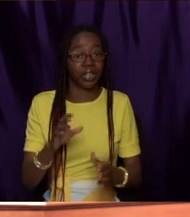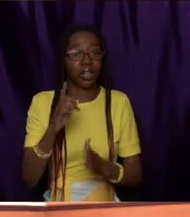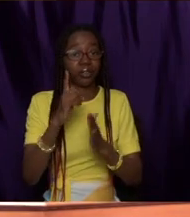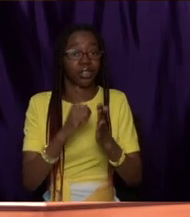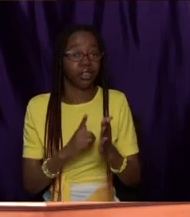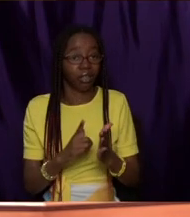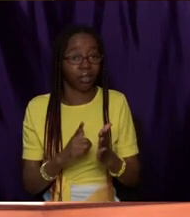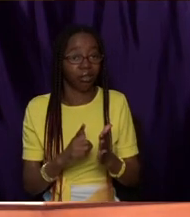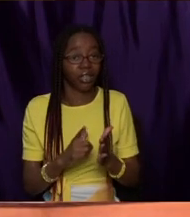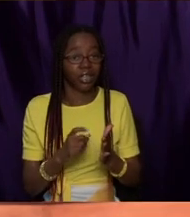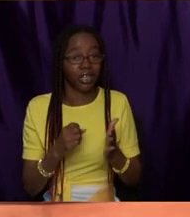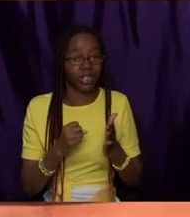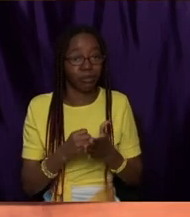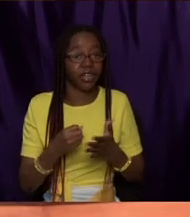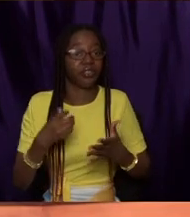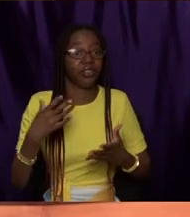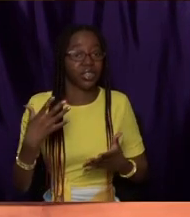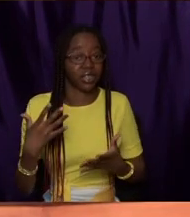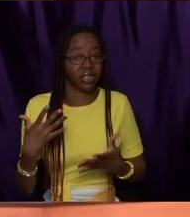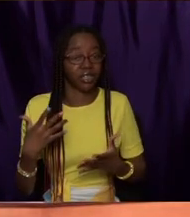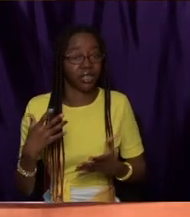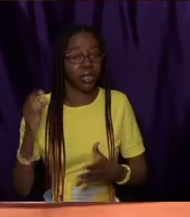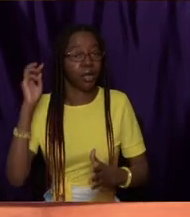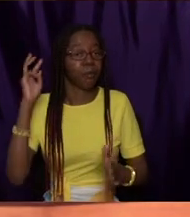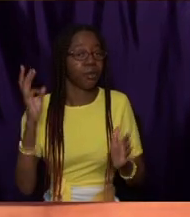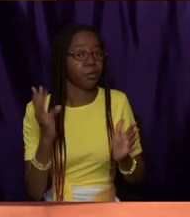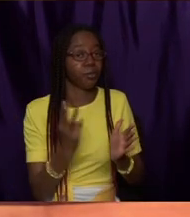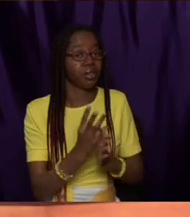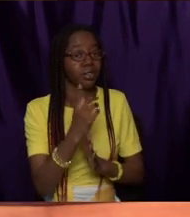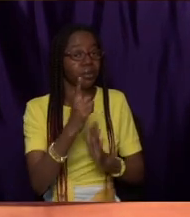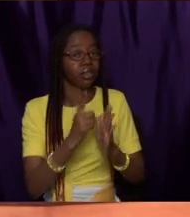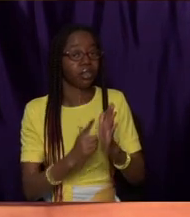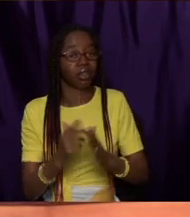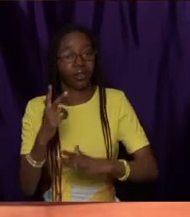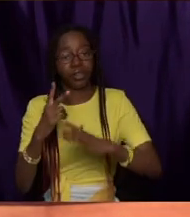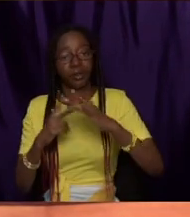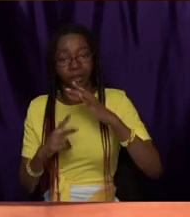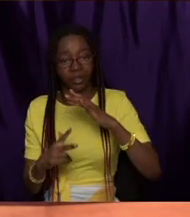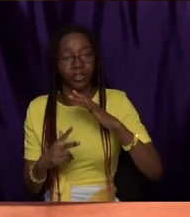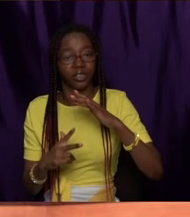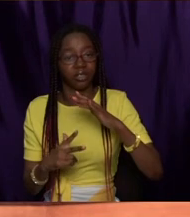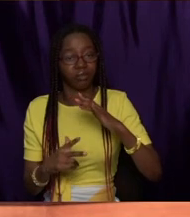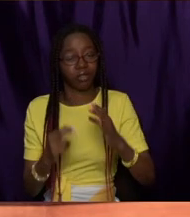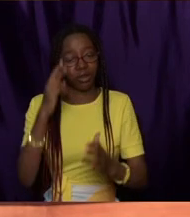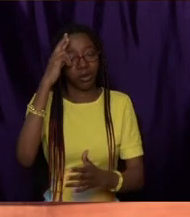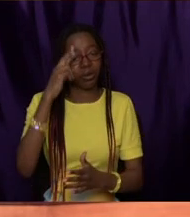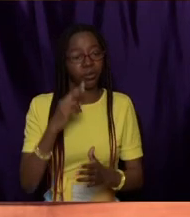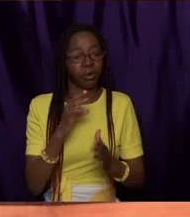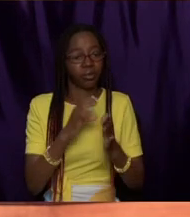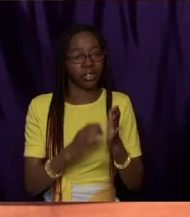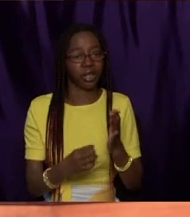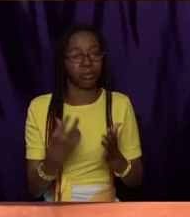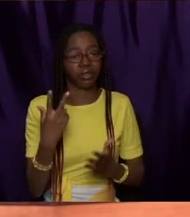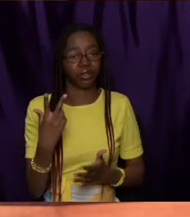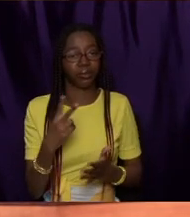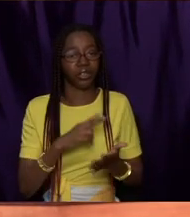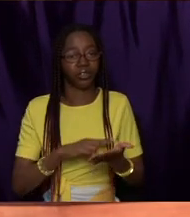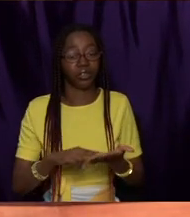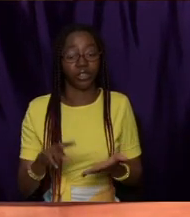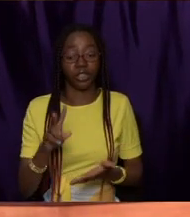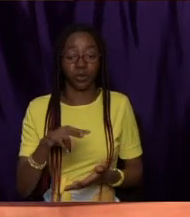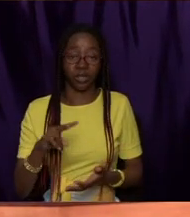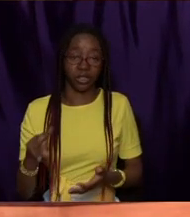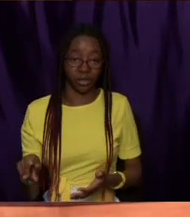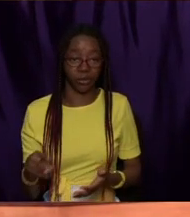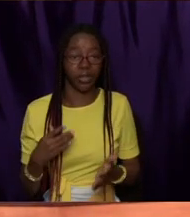is manifested, being witnessed by the law and the prophets. Listen, Romans 3:22. Even